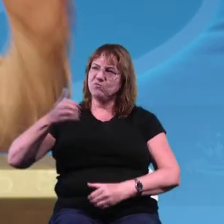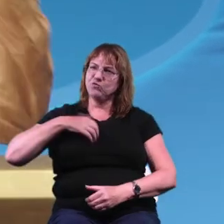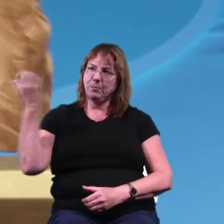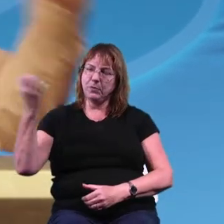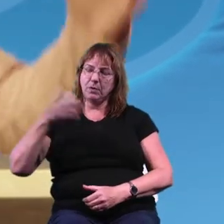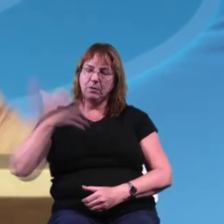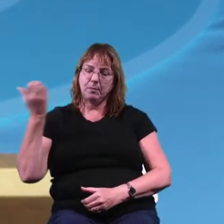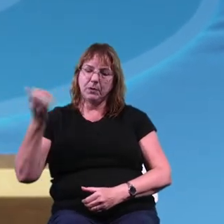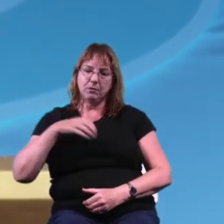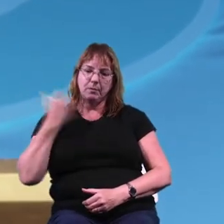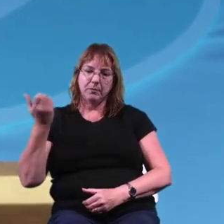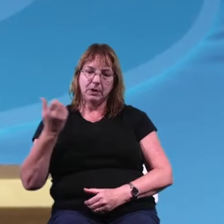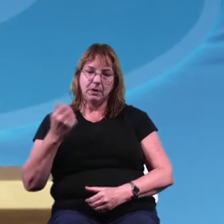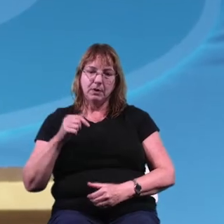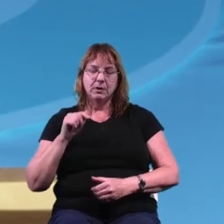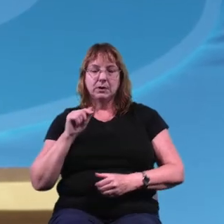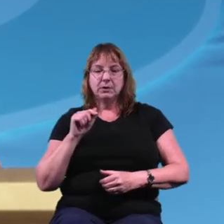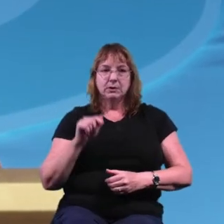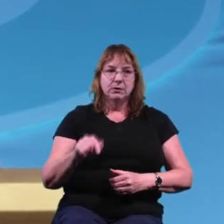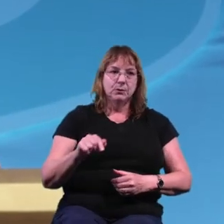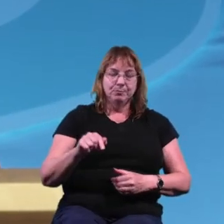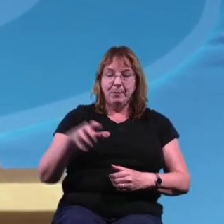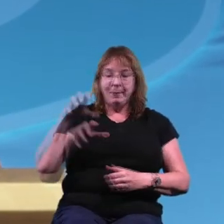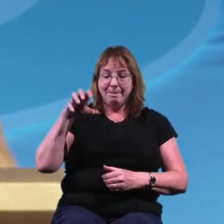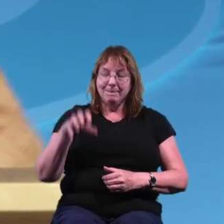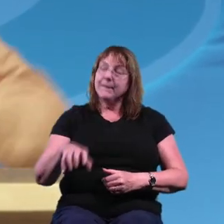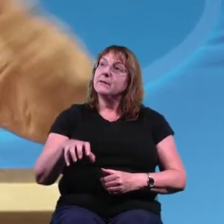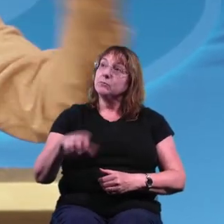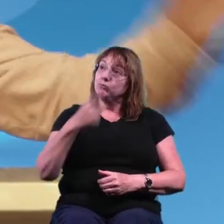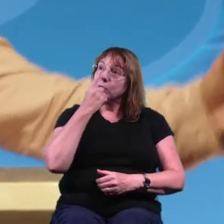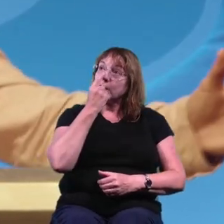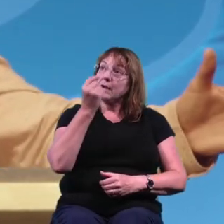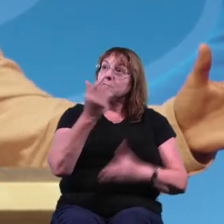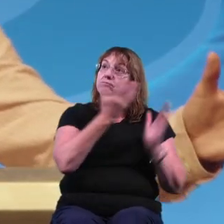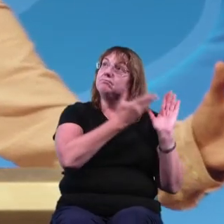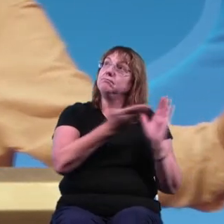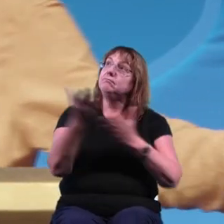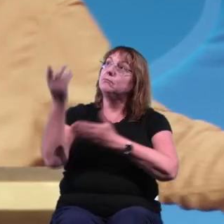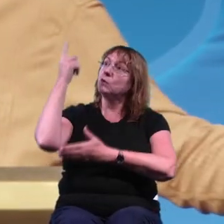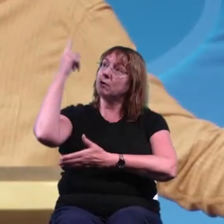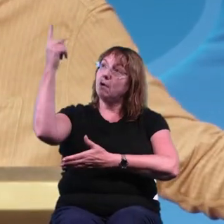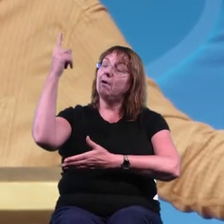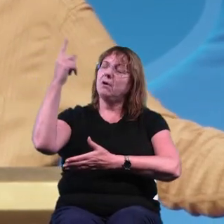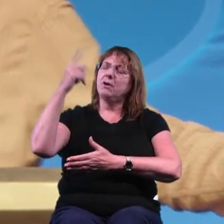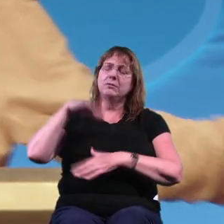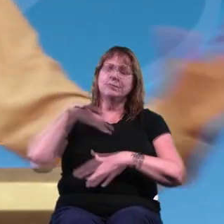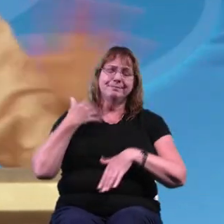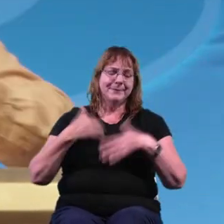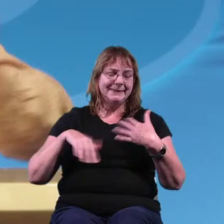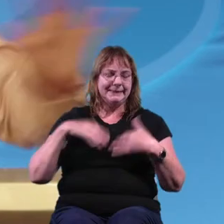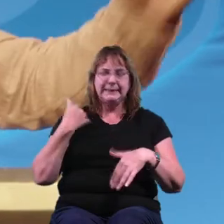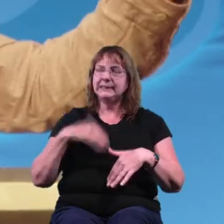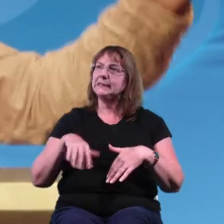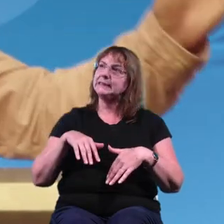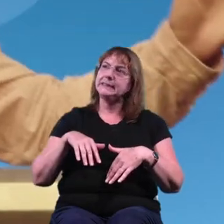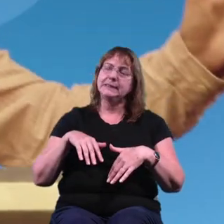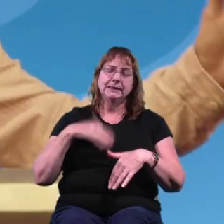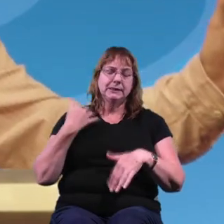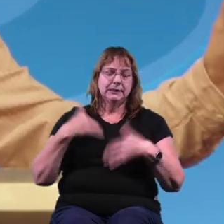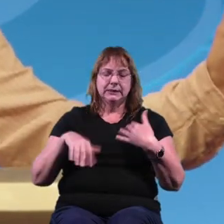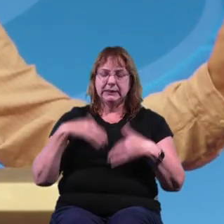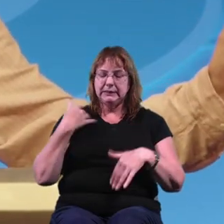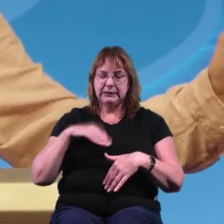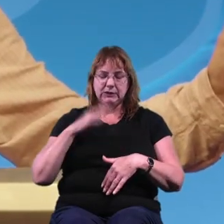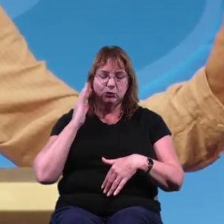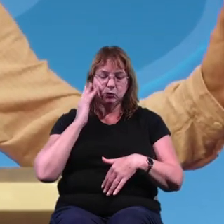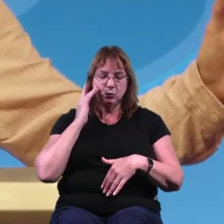Now, there is a place for coming to God with our pain. We don't have to pretend we've got everything together when the reality is we're